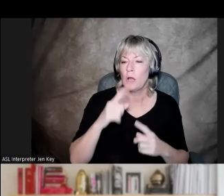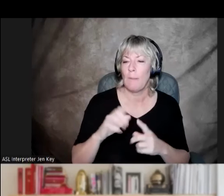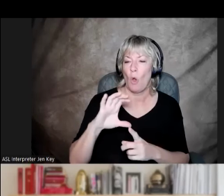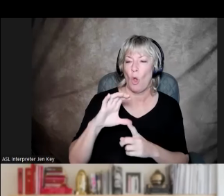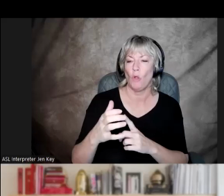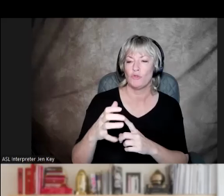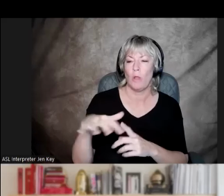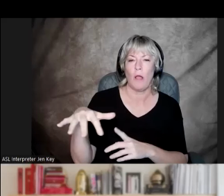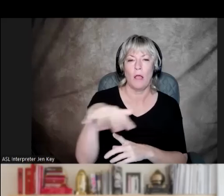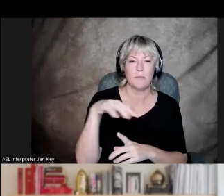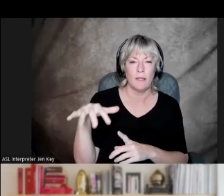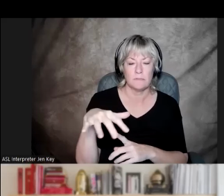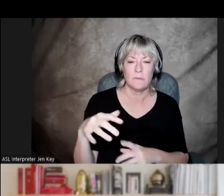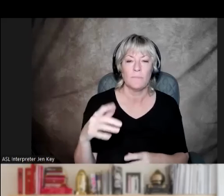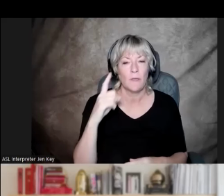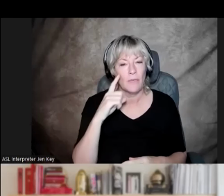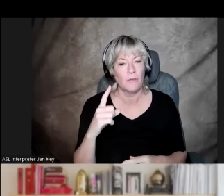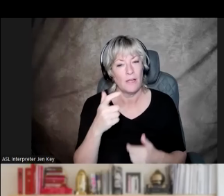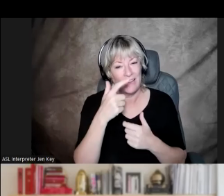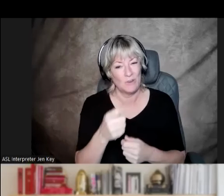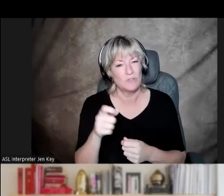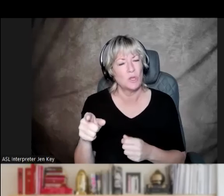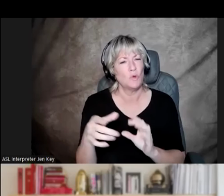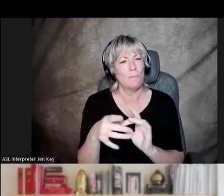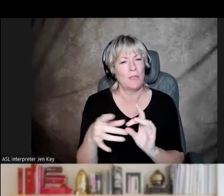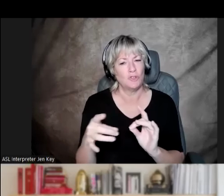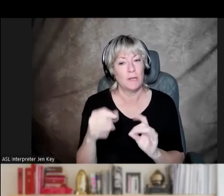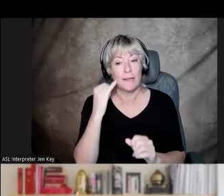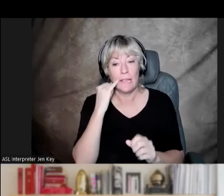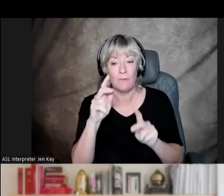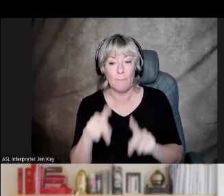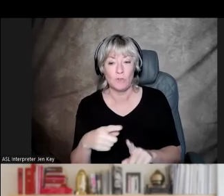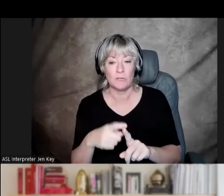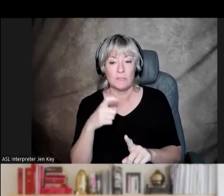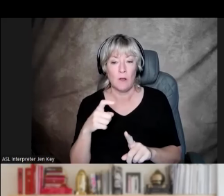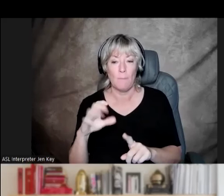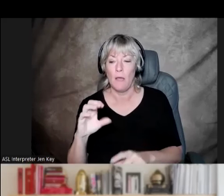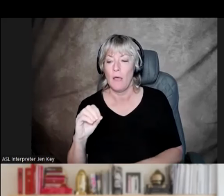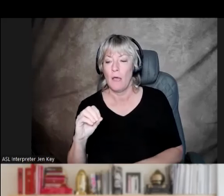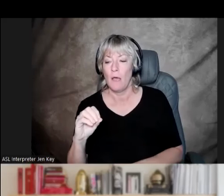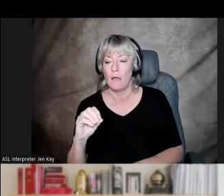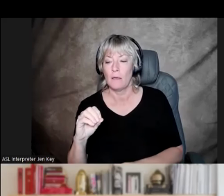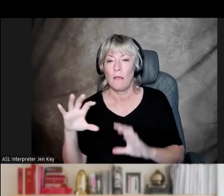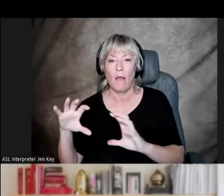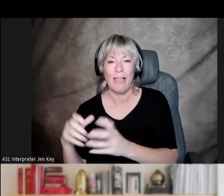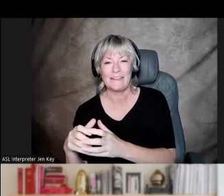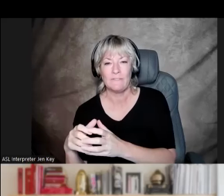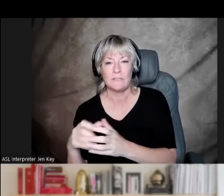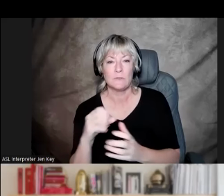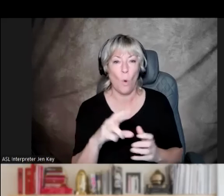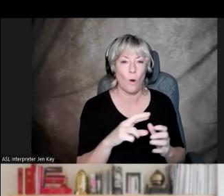context, and I thought it was really interesting. You were talking about whether a person comes from a collectivist or